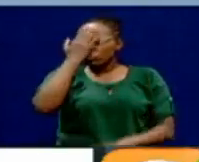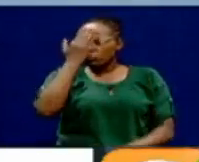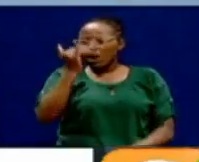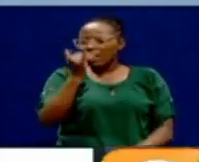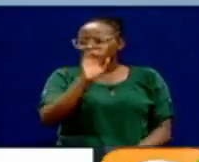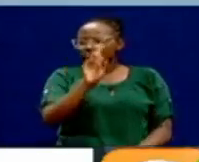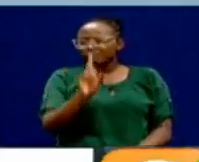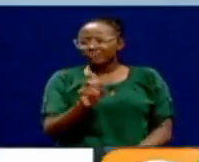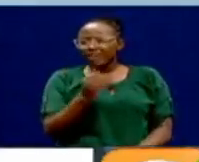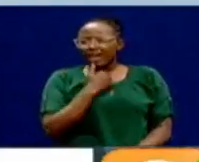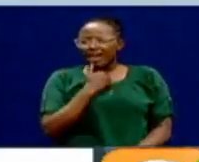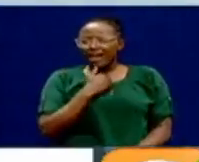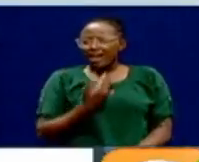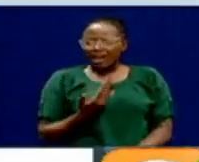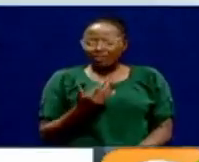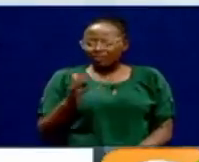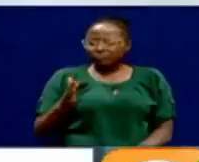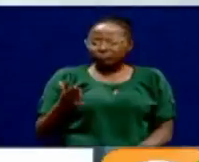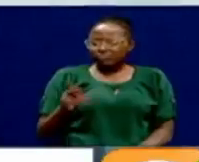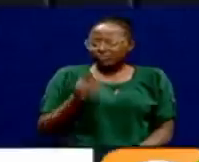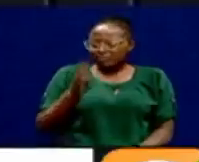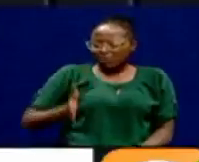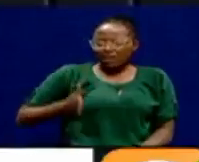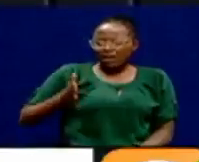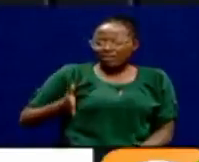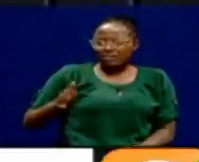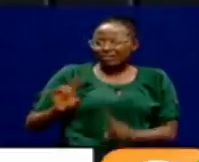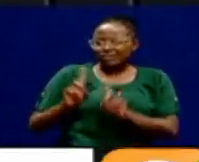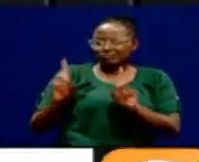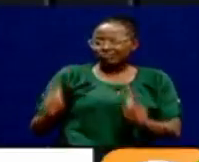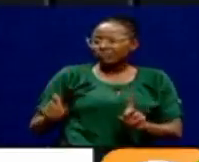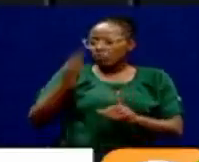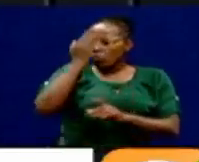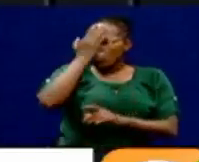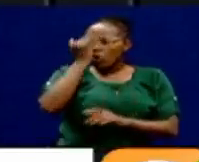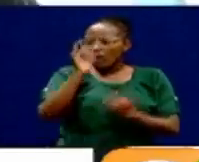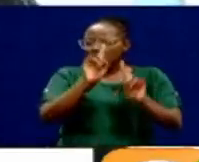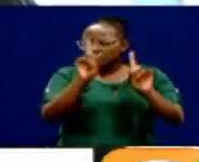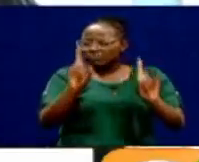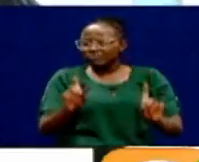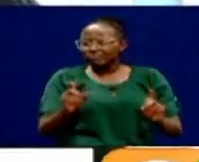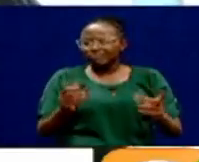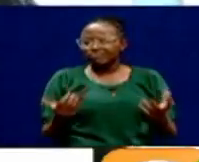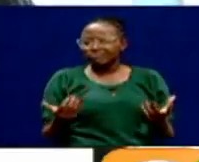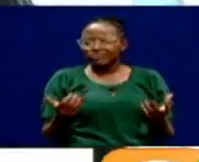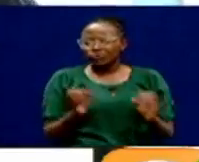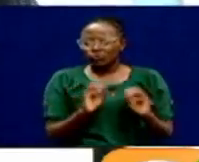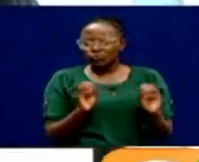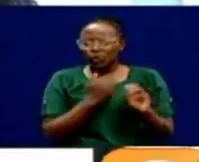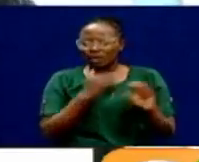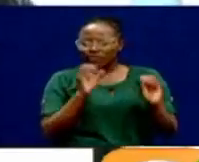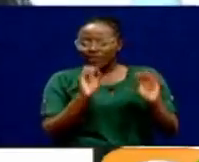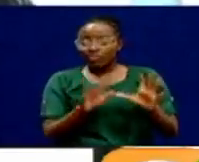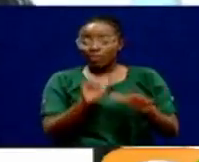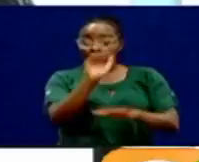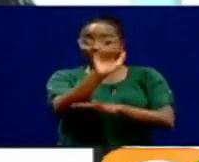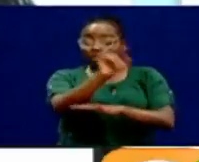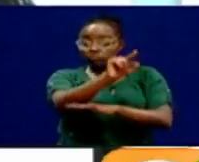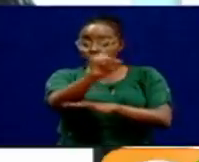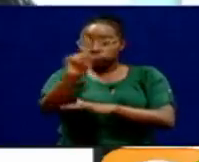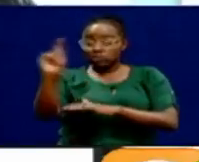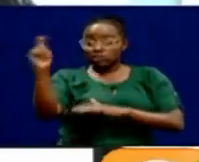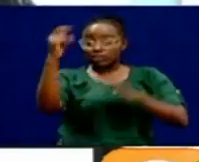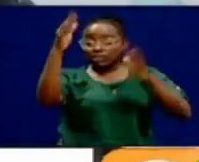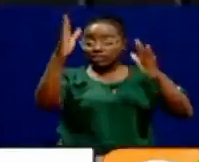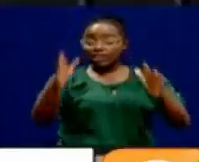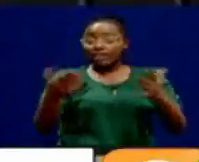don't we have a metro system in Nairobi? Why not? So I urge you